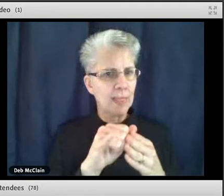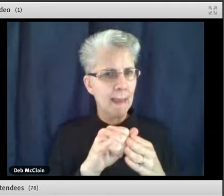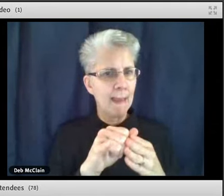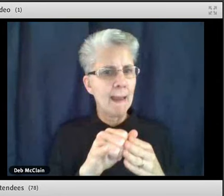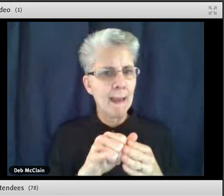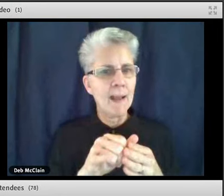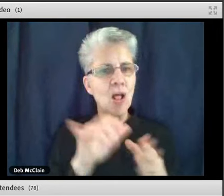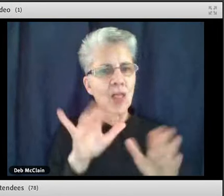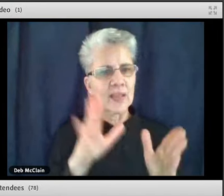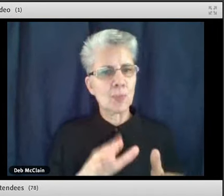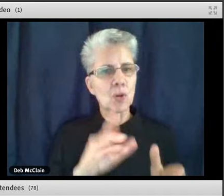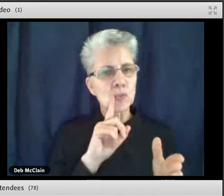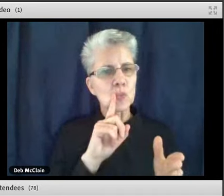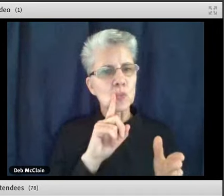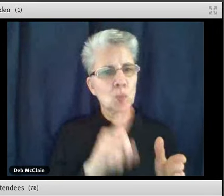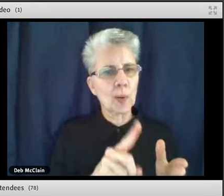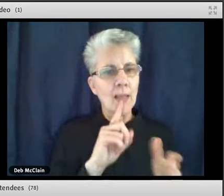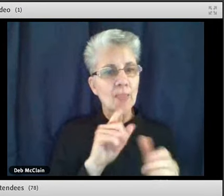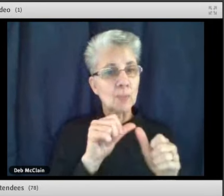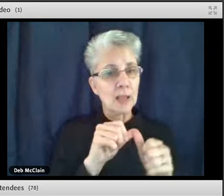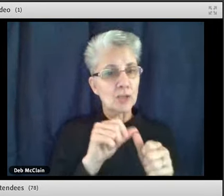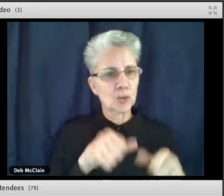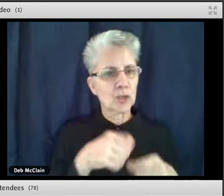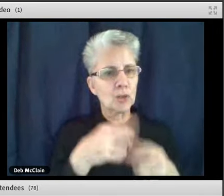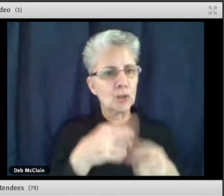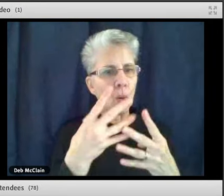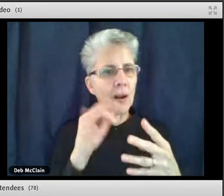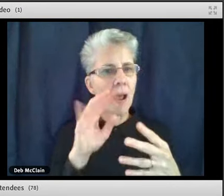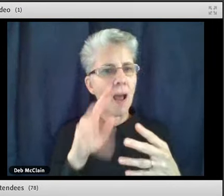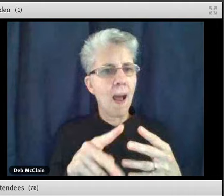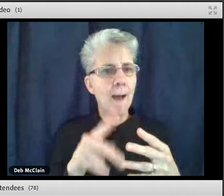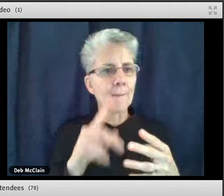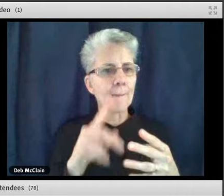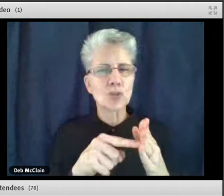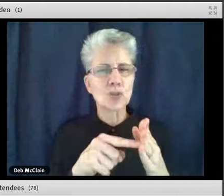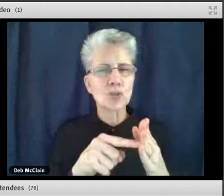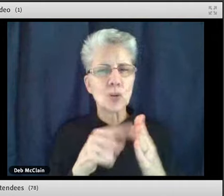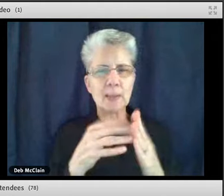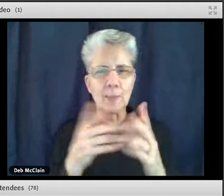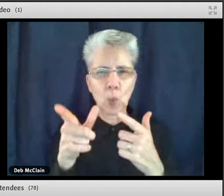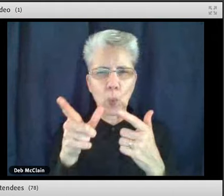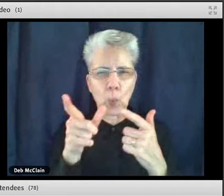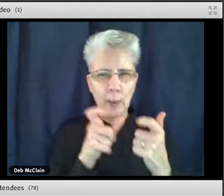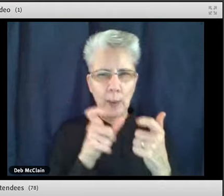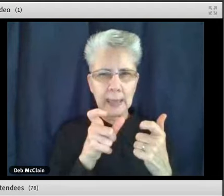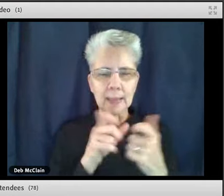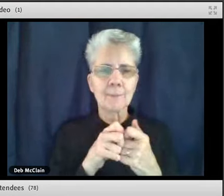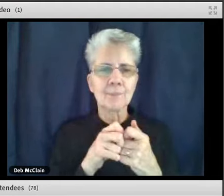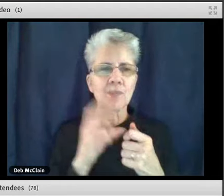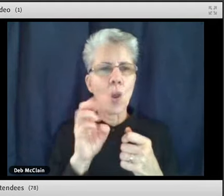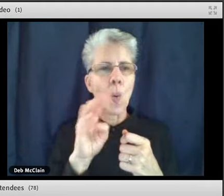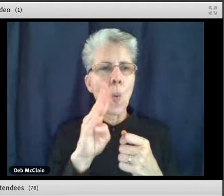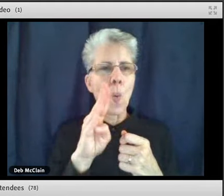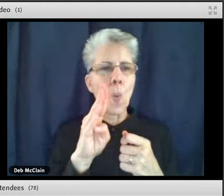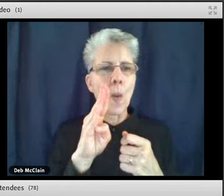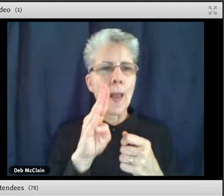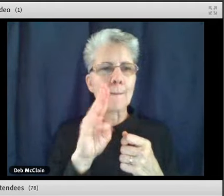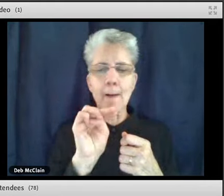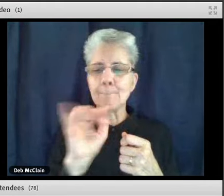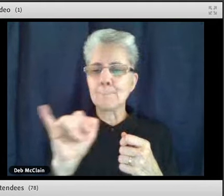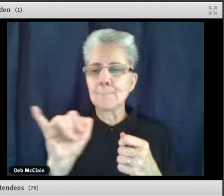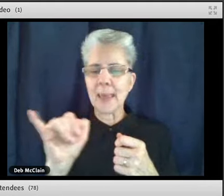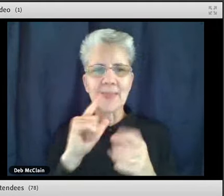other thing you can look at is people fake weather and location, and especially in terms of coronavirus, they can fake things